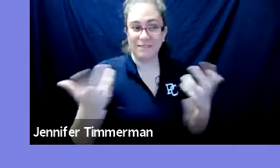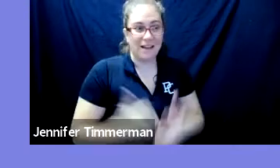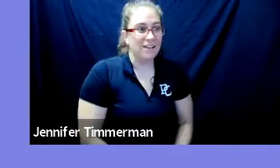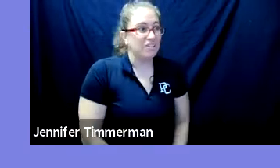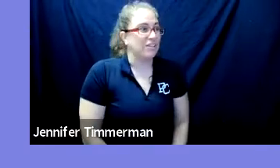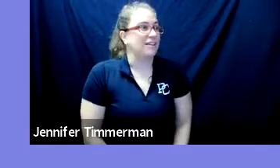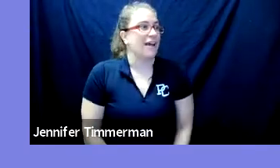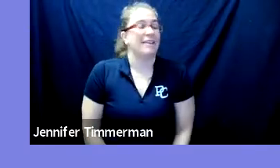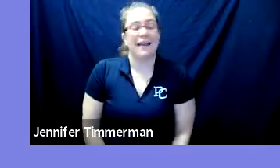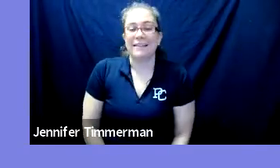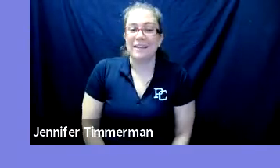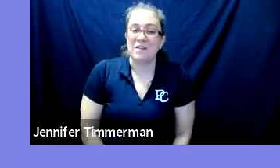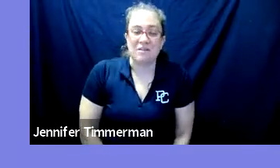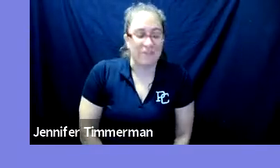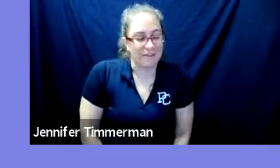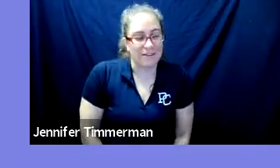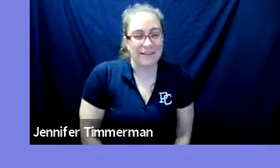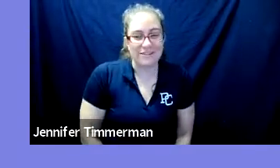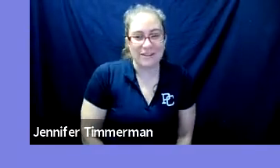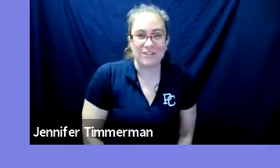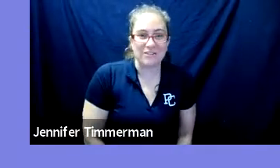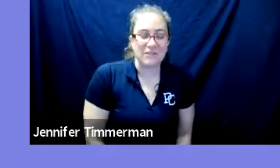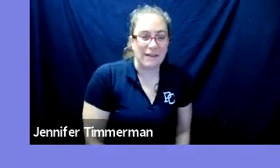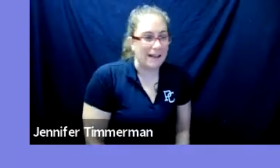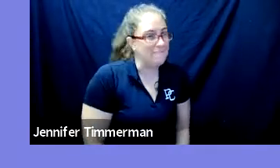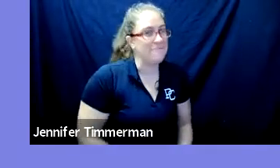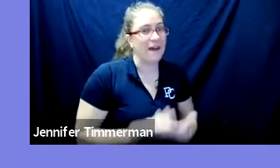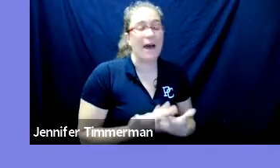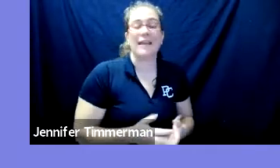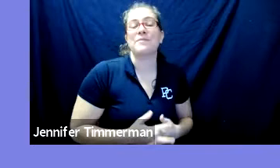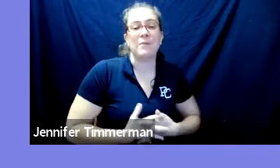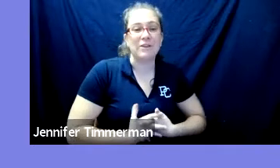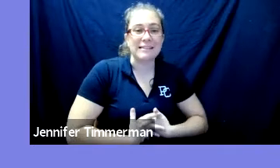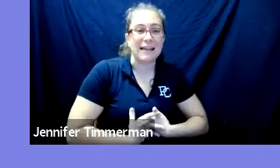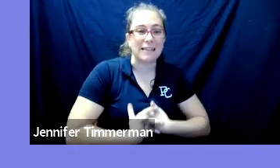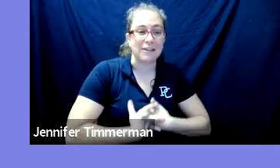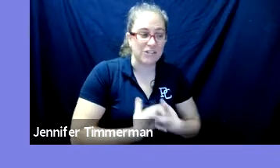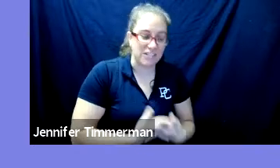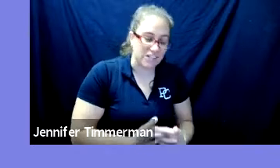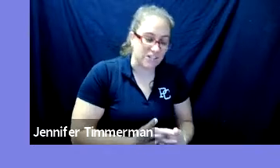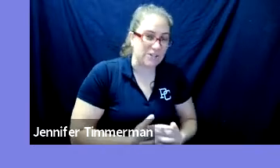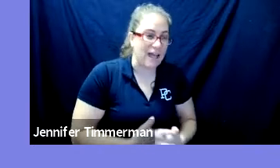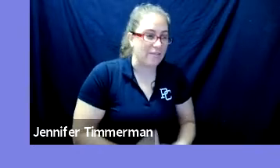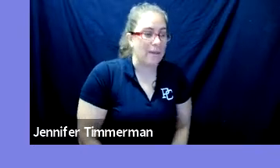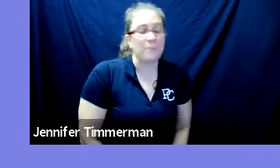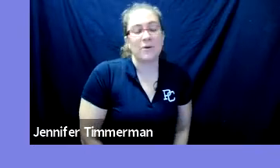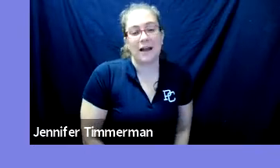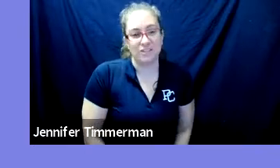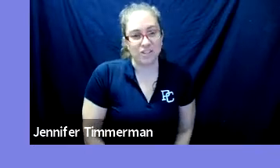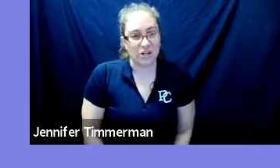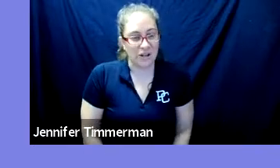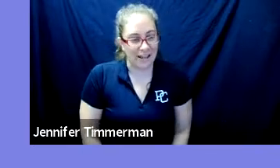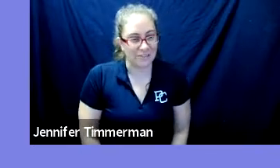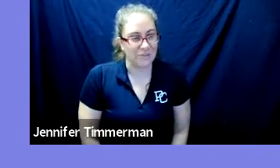So Yael gave a very good introduction of who I am. I am an American Sign Language teacher at the Pembroke